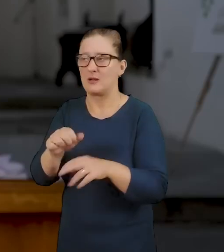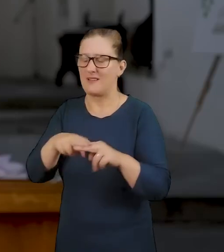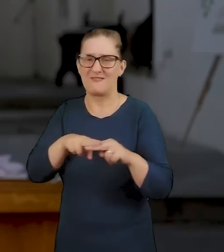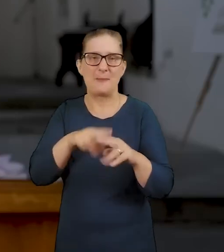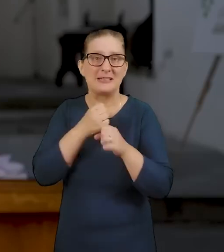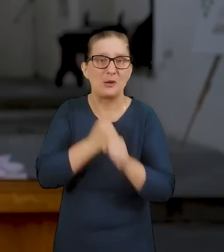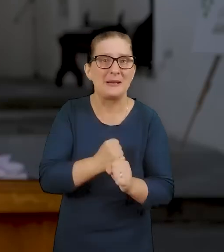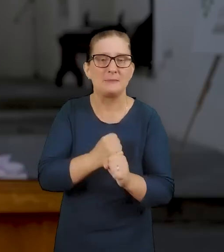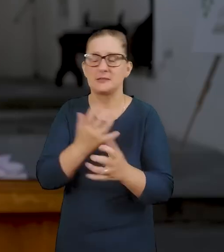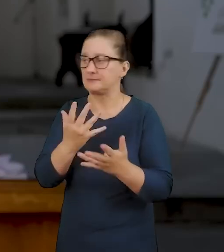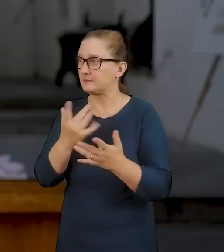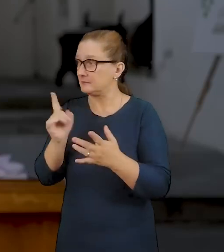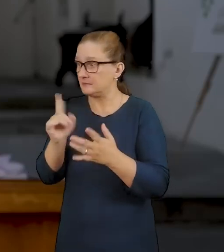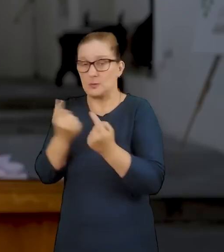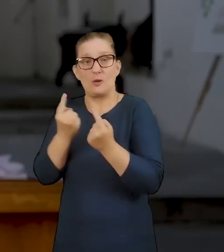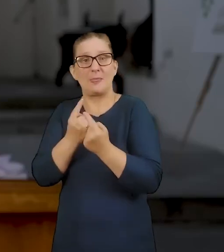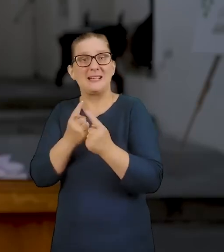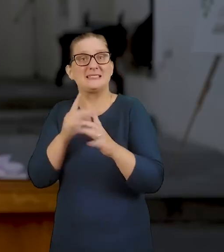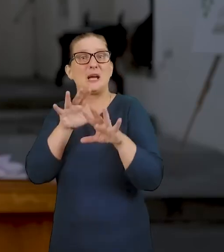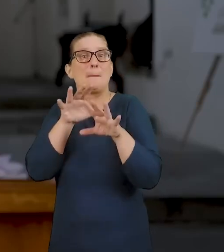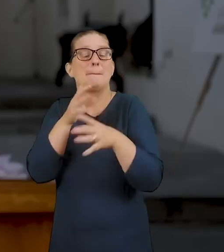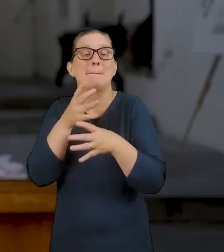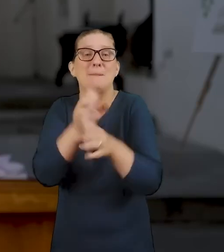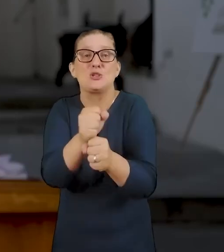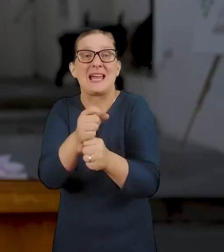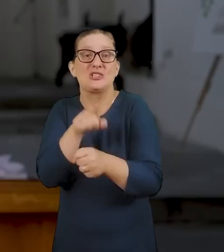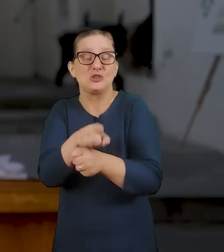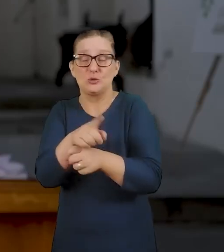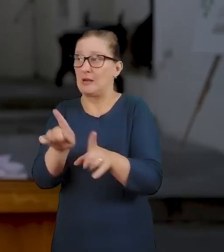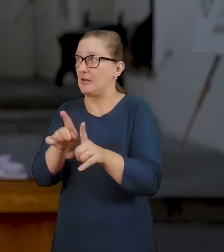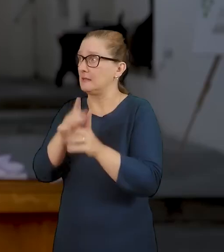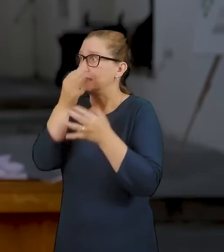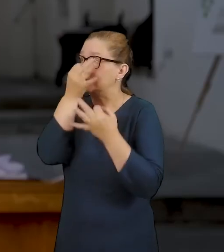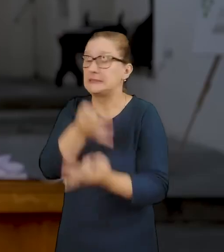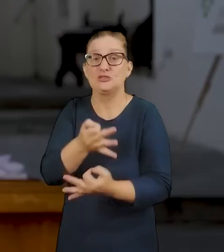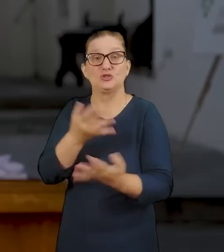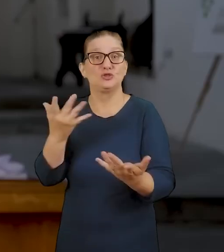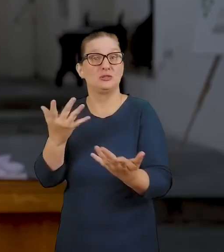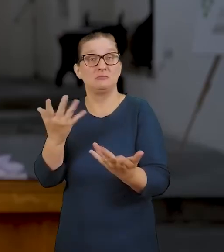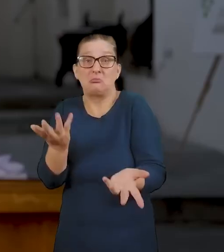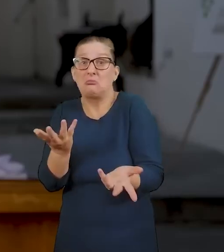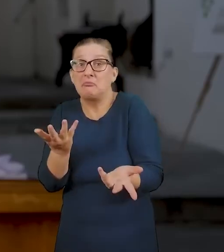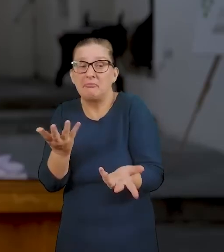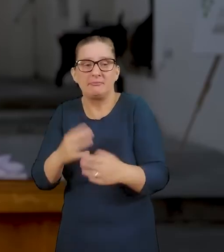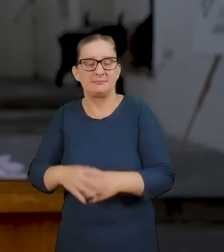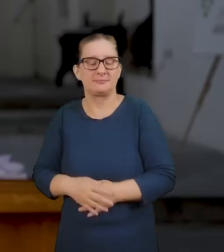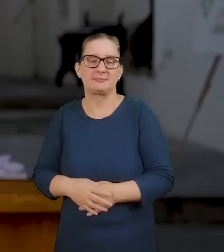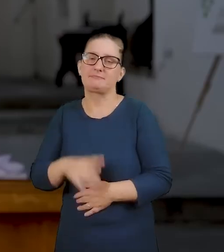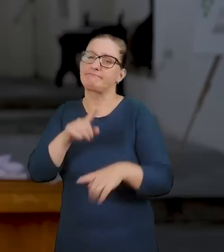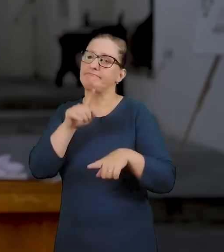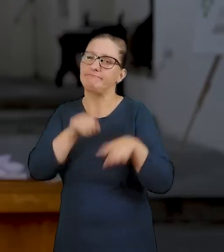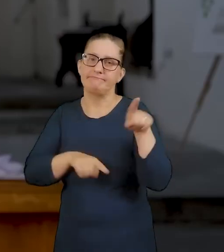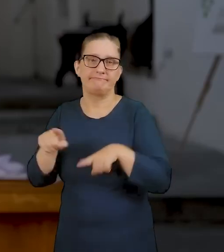family commitments. Or what things might have been possessing you, possessing us, like addictions?